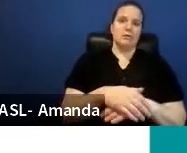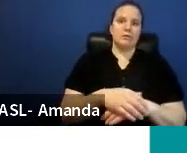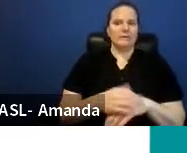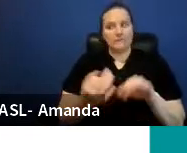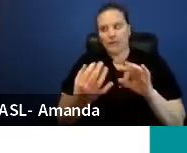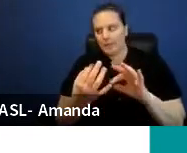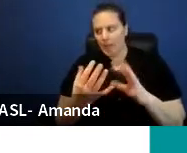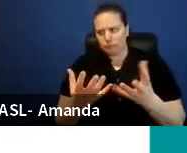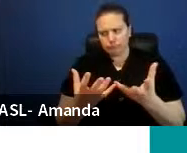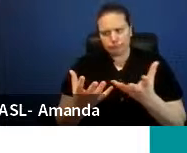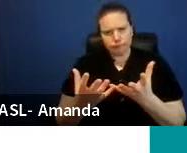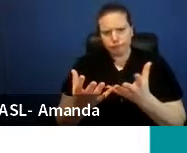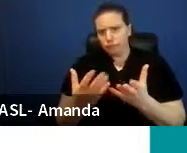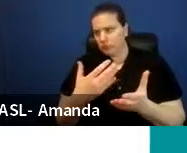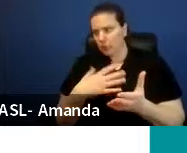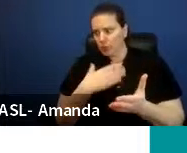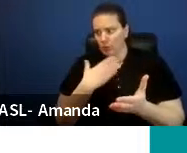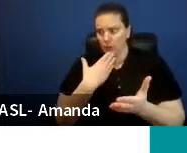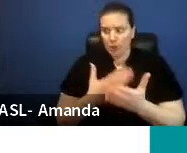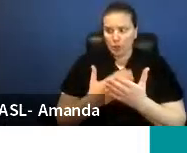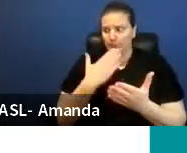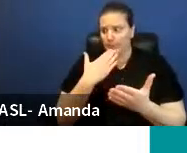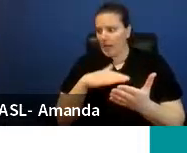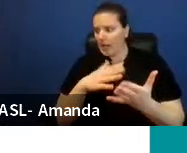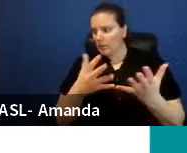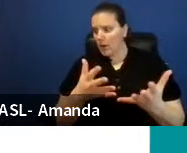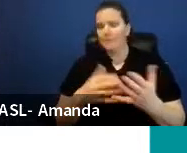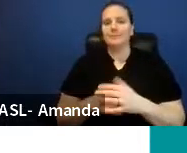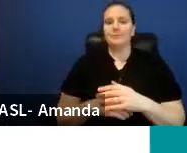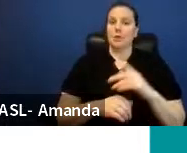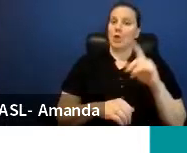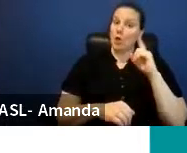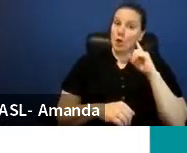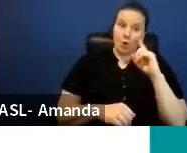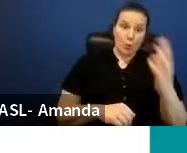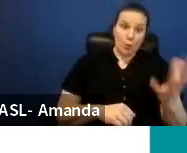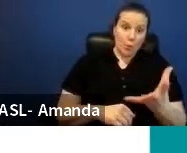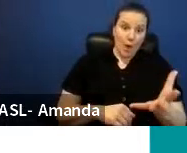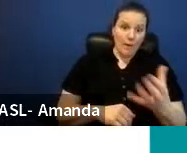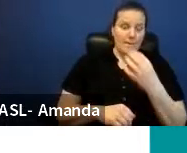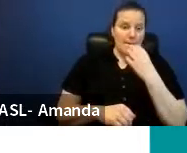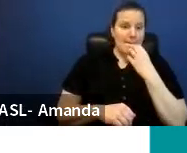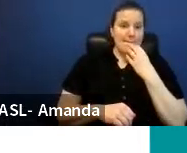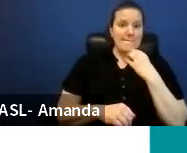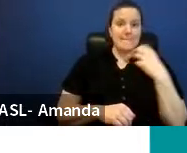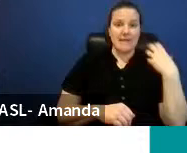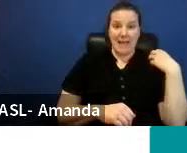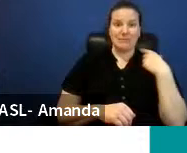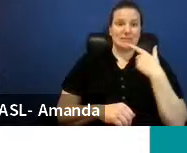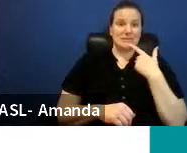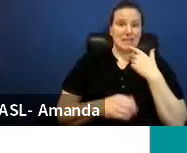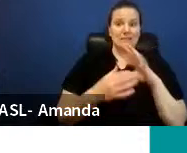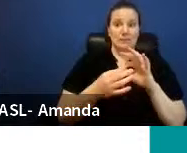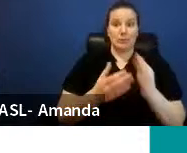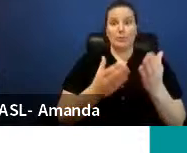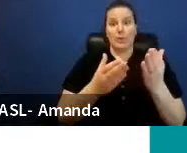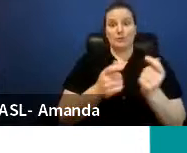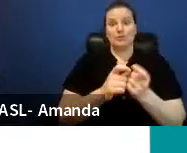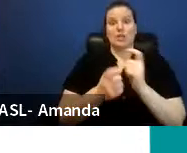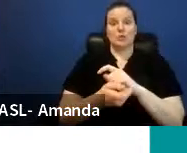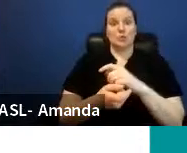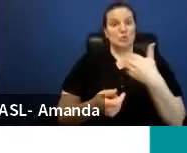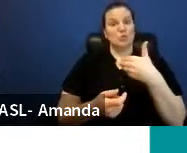feedback. And what we heard was that our proposed changes actually